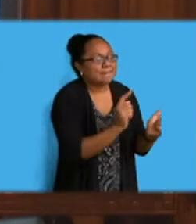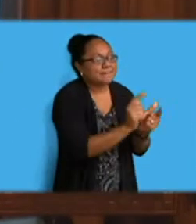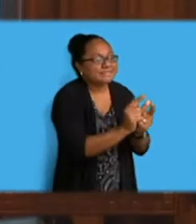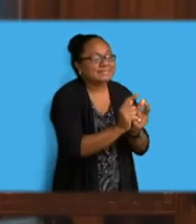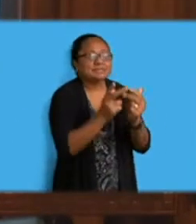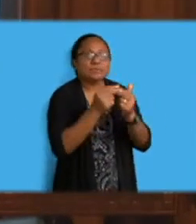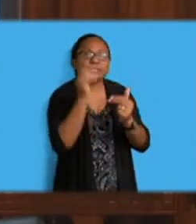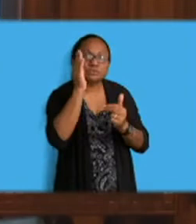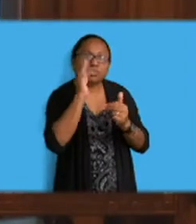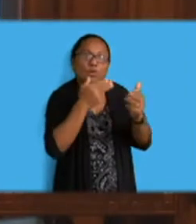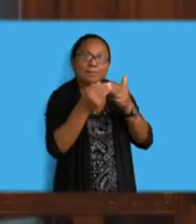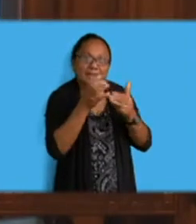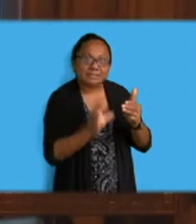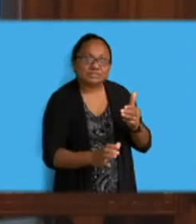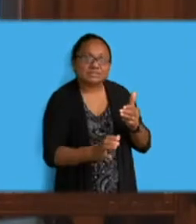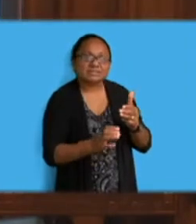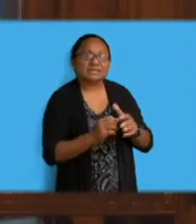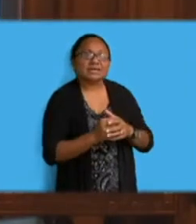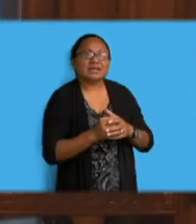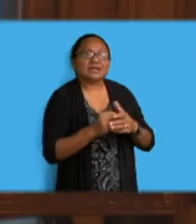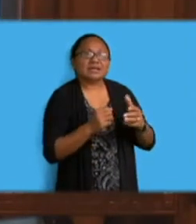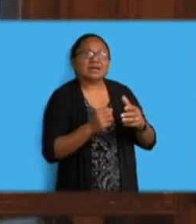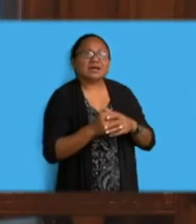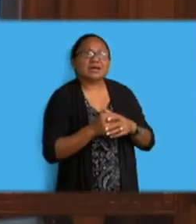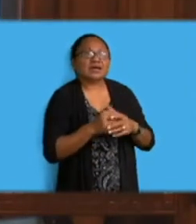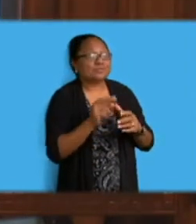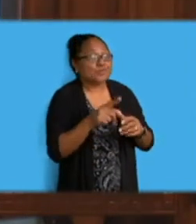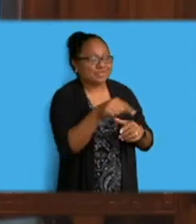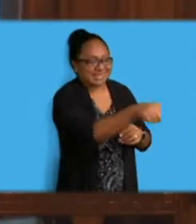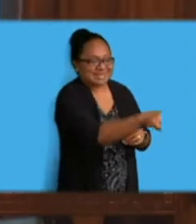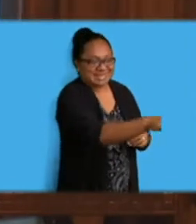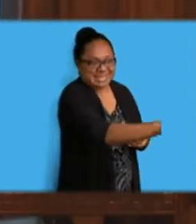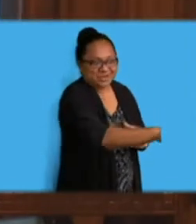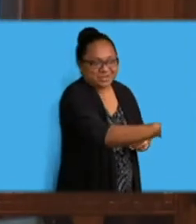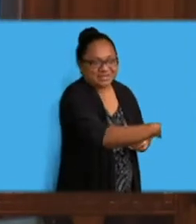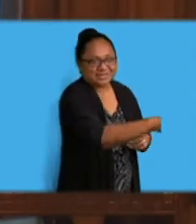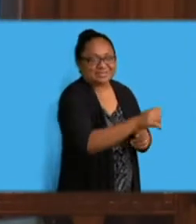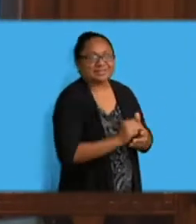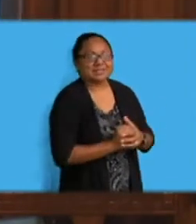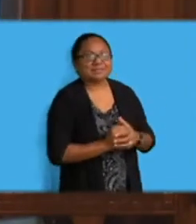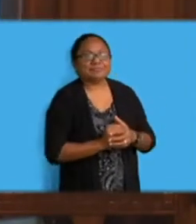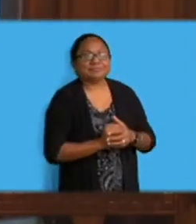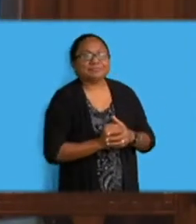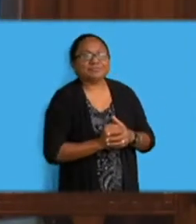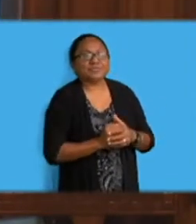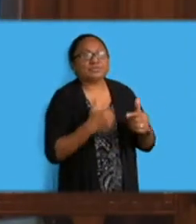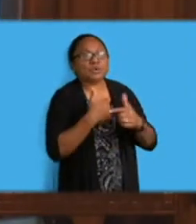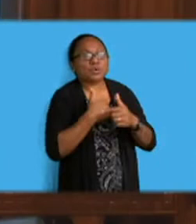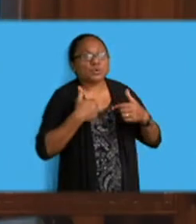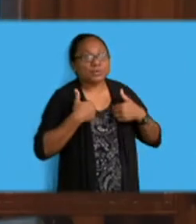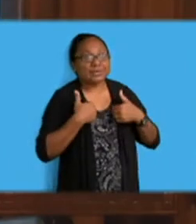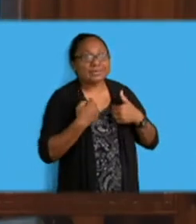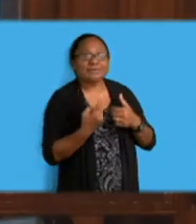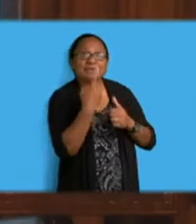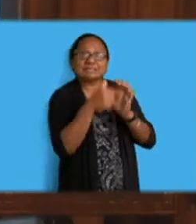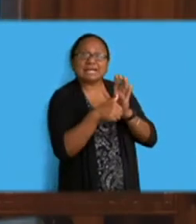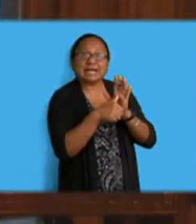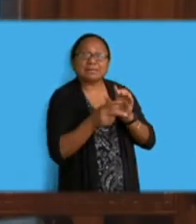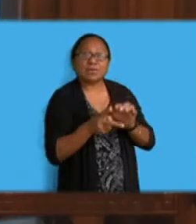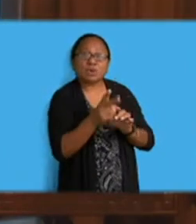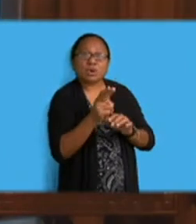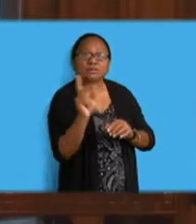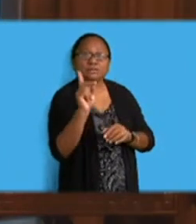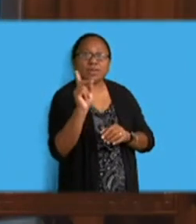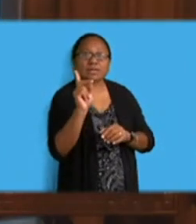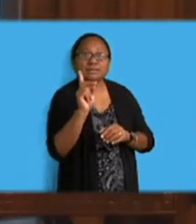managers, National Council of School Management for that particular district. Honorable Deputy Speaker, we launched for the first time ever